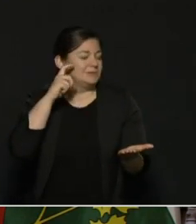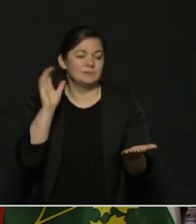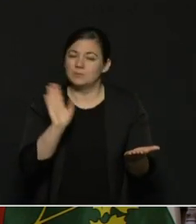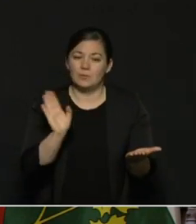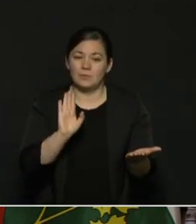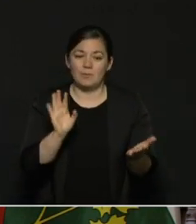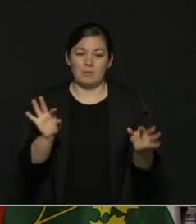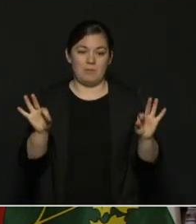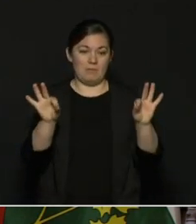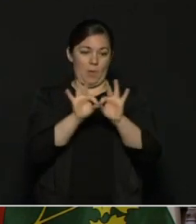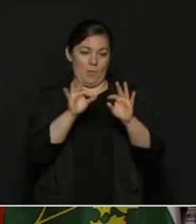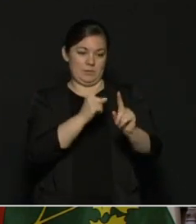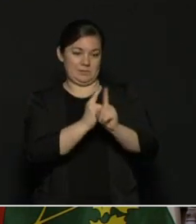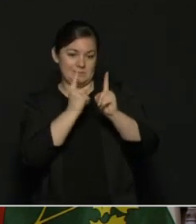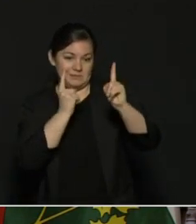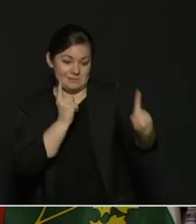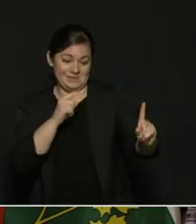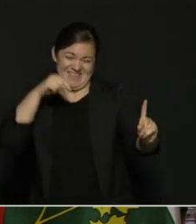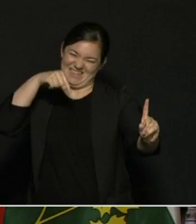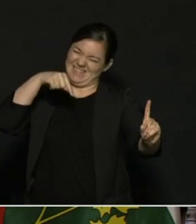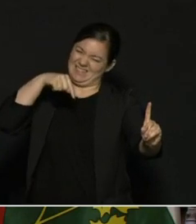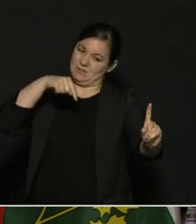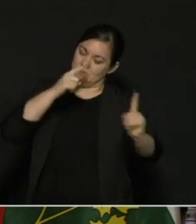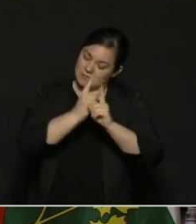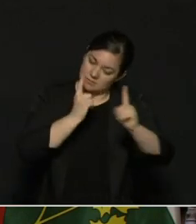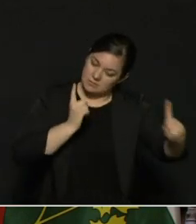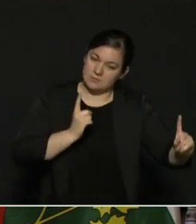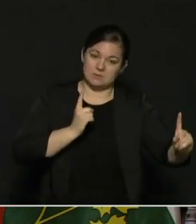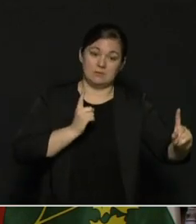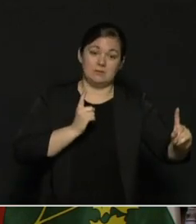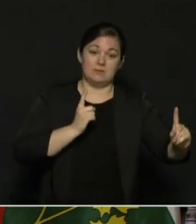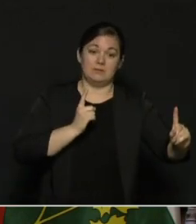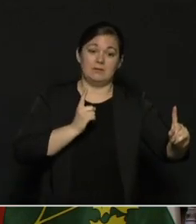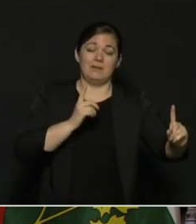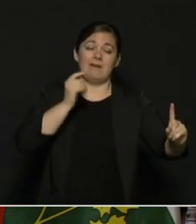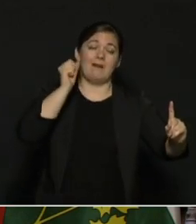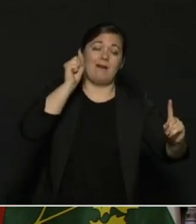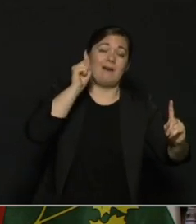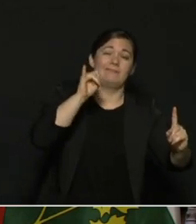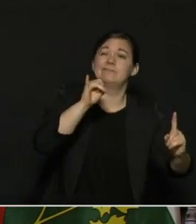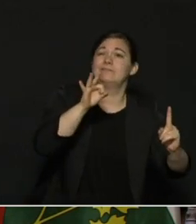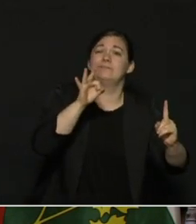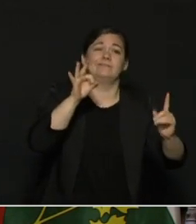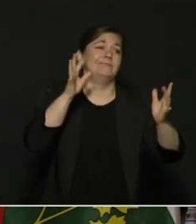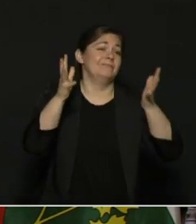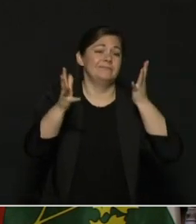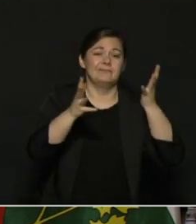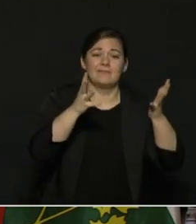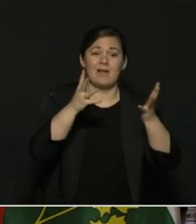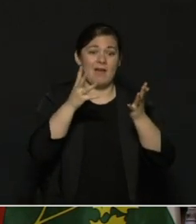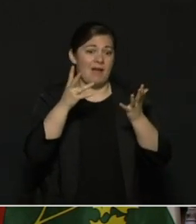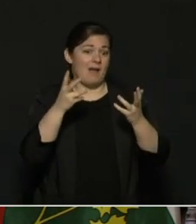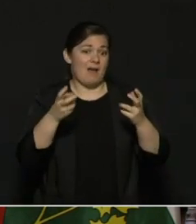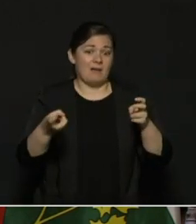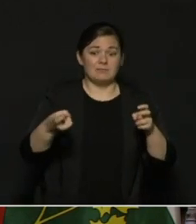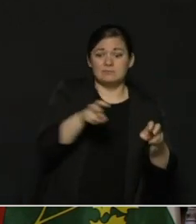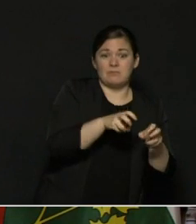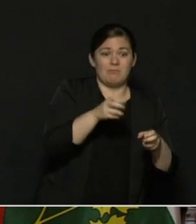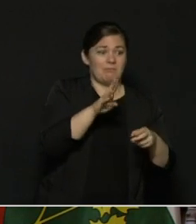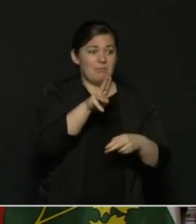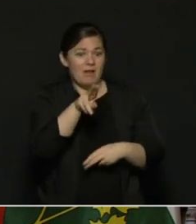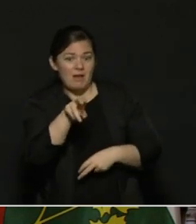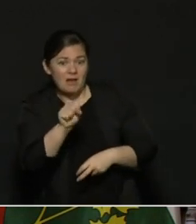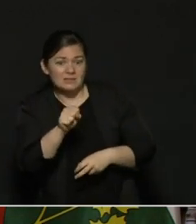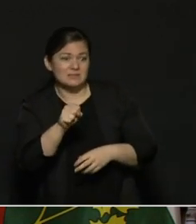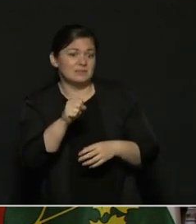6 foot distancing. But if you're going to be in situations where you think you might have to be compromised, say on a transit system or somewhere that you might get involved